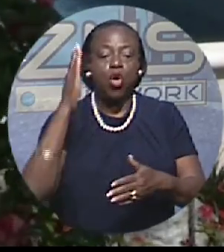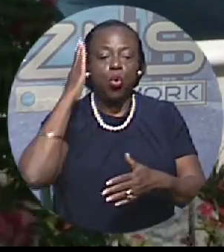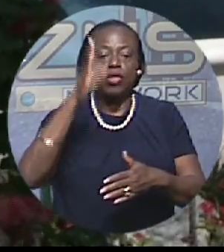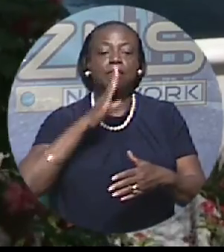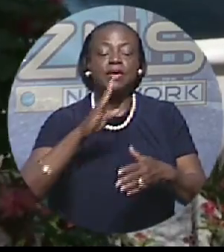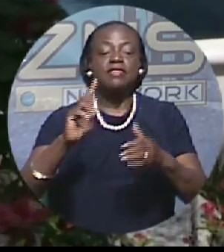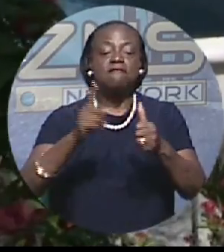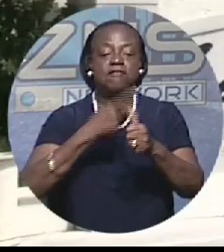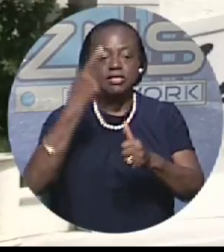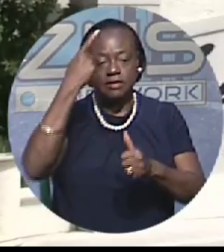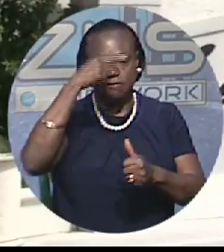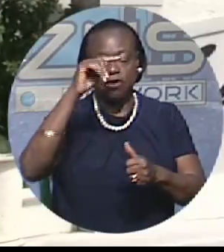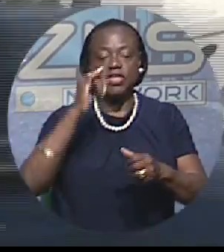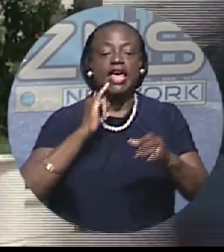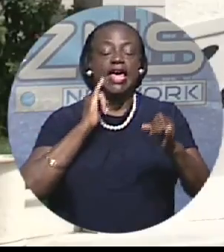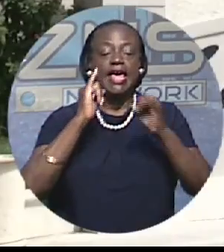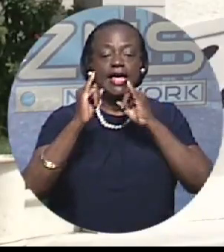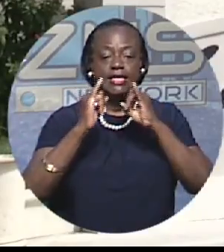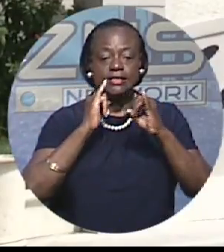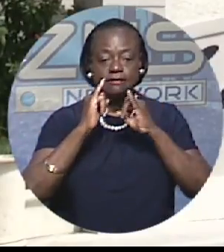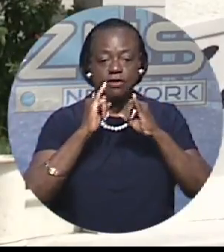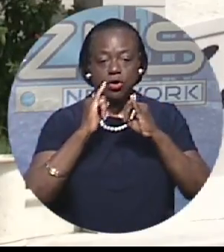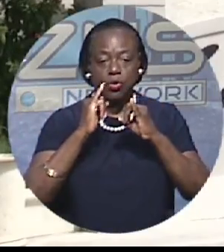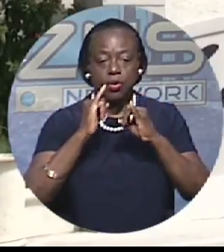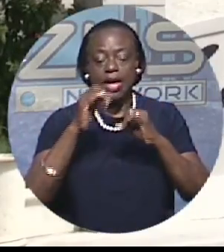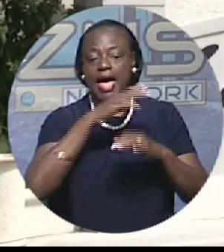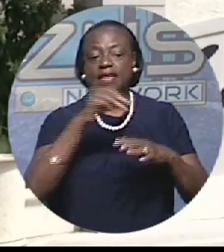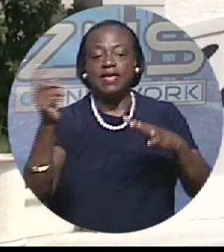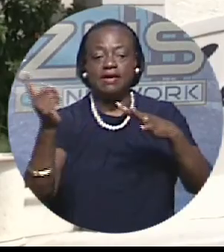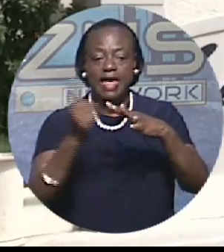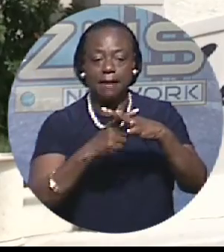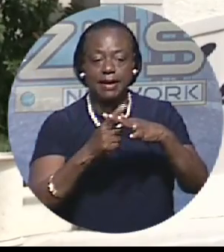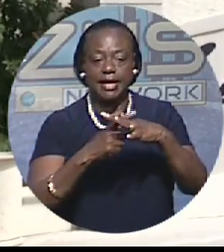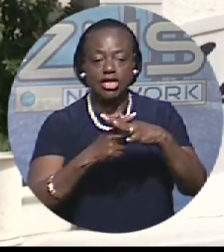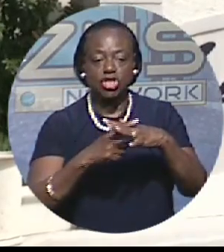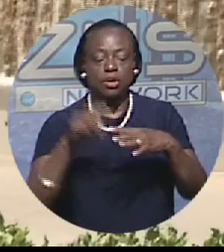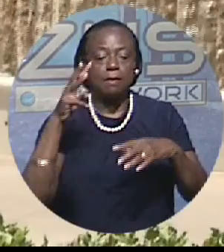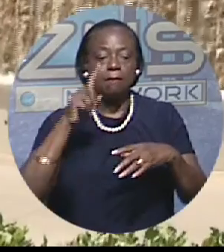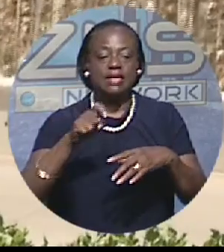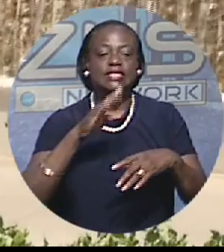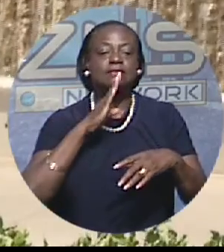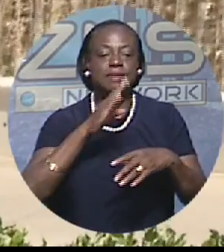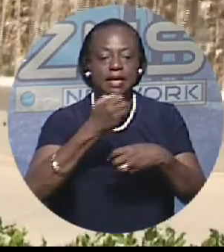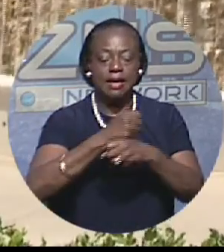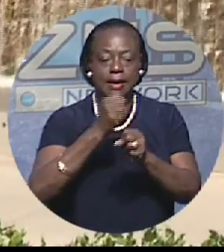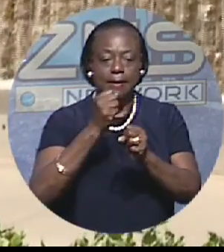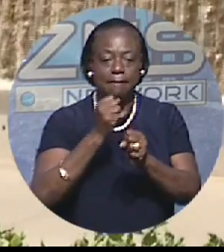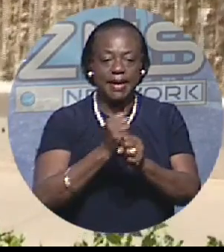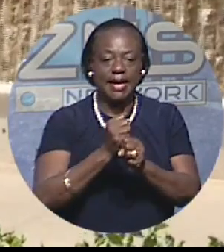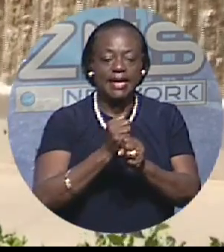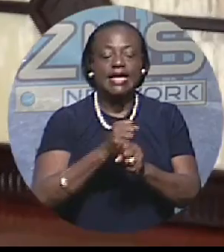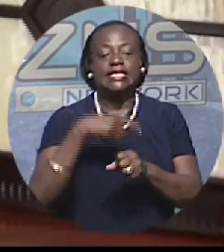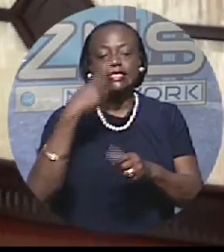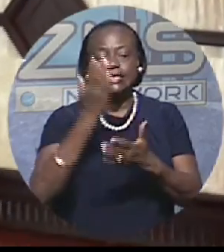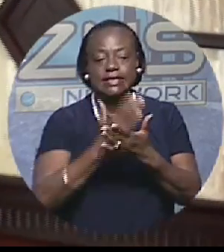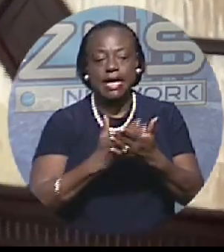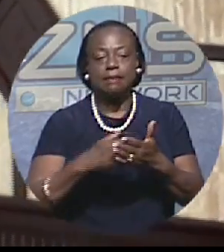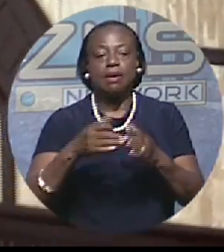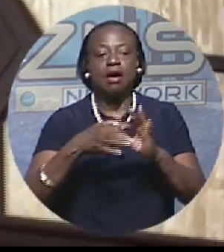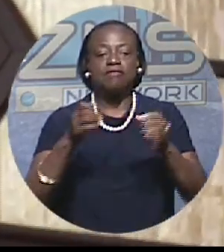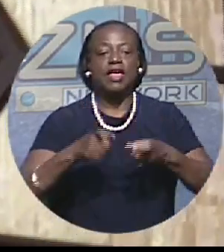as early as next week. About 60 workers will be transferred to Exuma, where Sandals Emerald Bay will accommodate many of the guests being